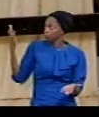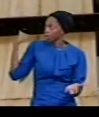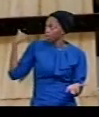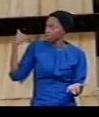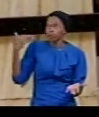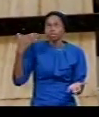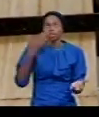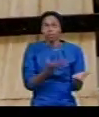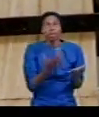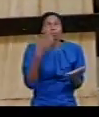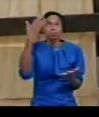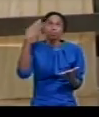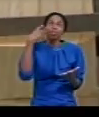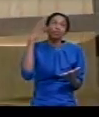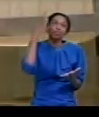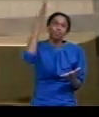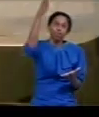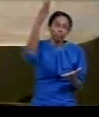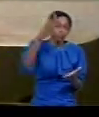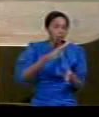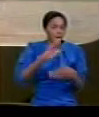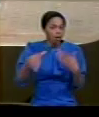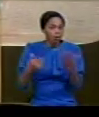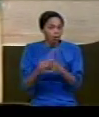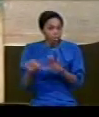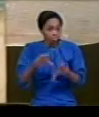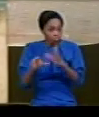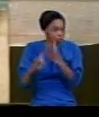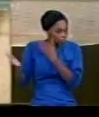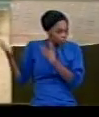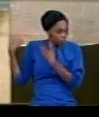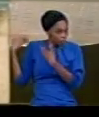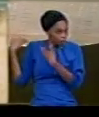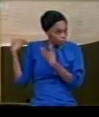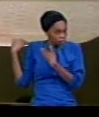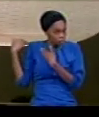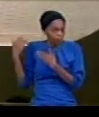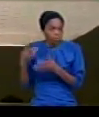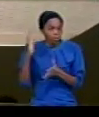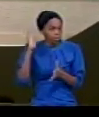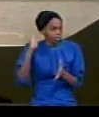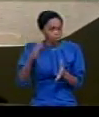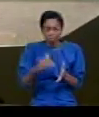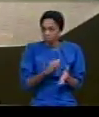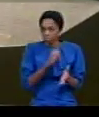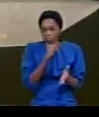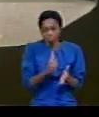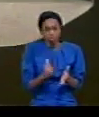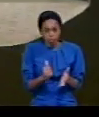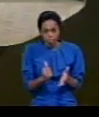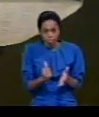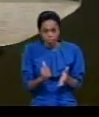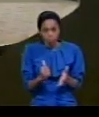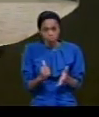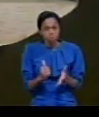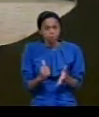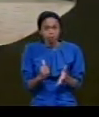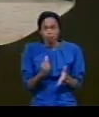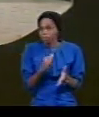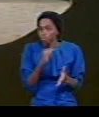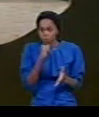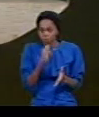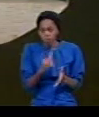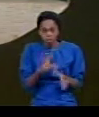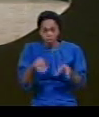future. All that he did in the past will not earn him